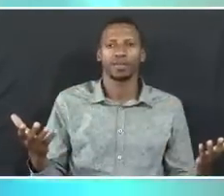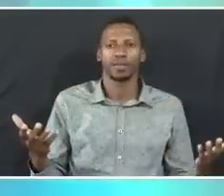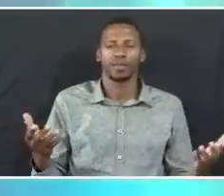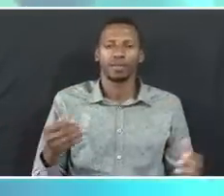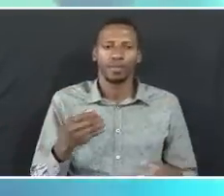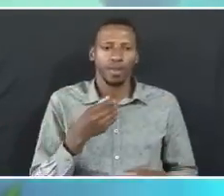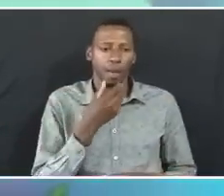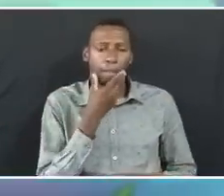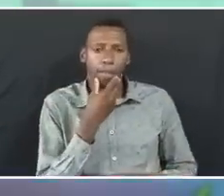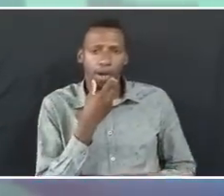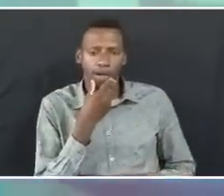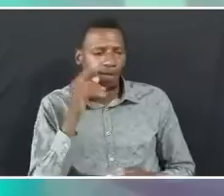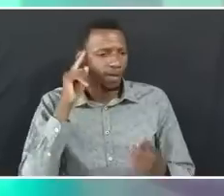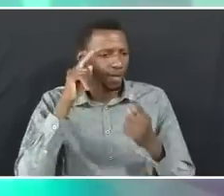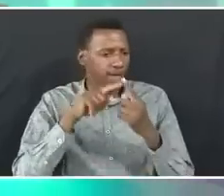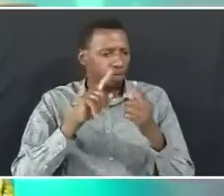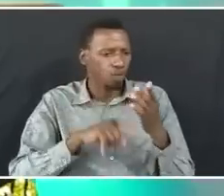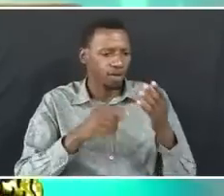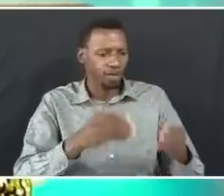A man gives.